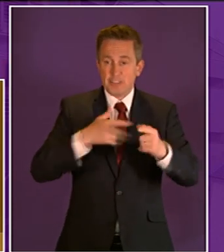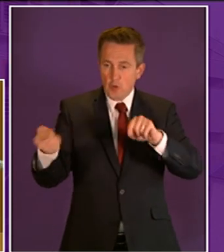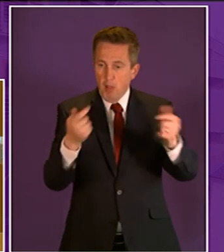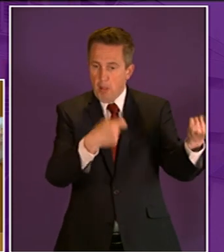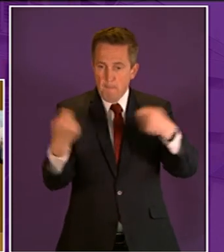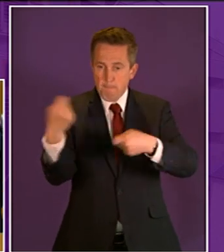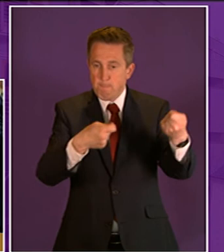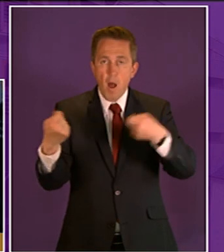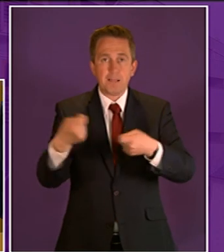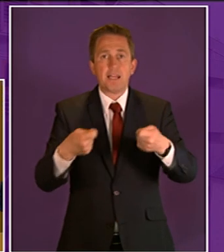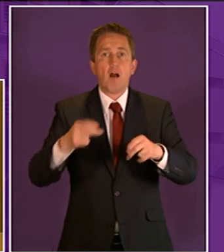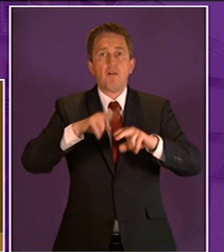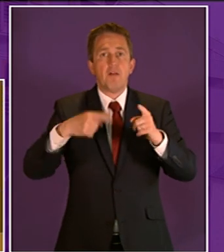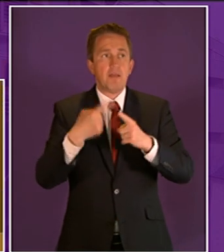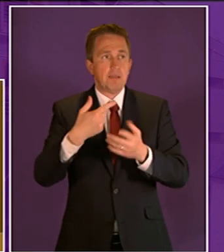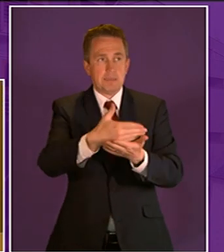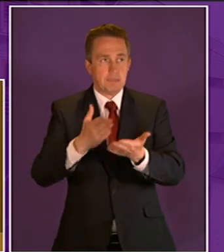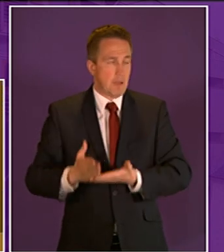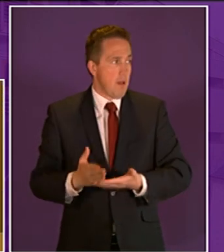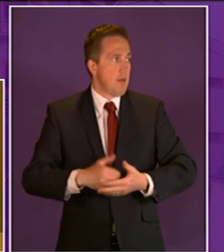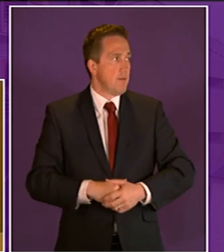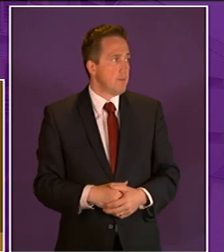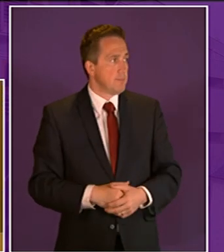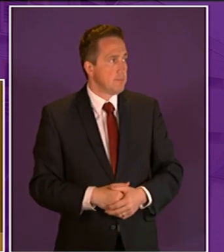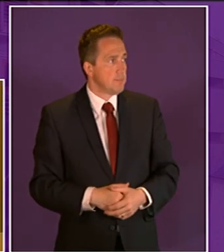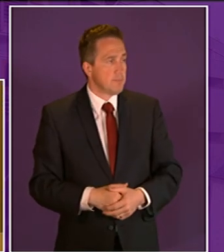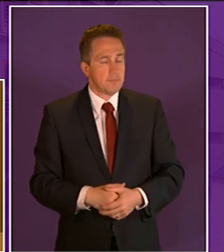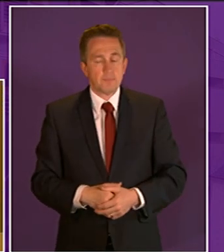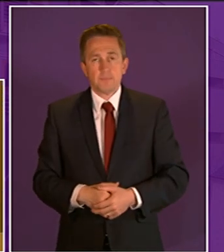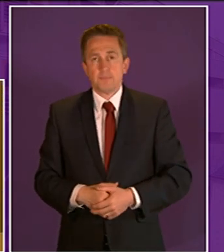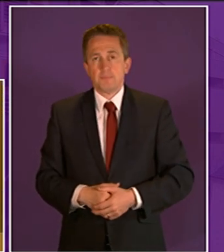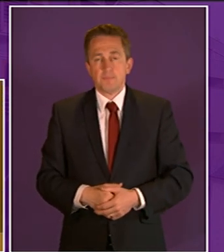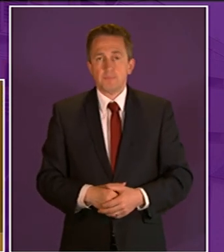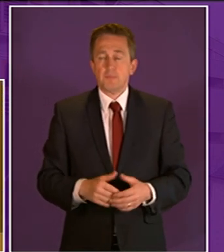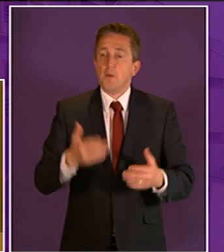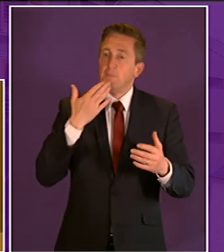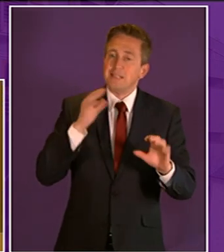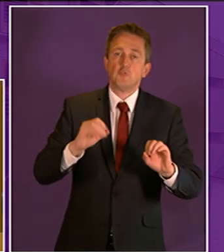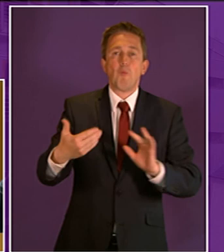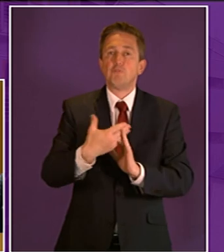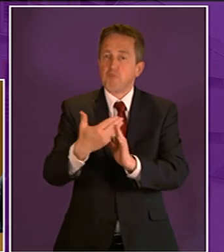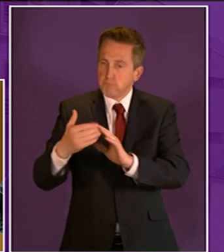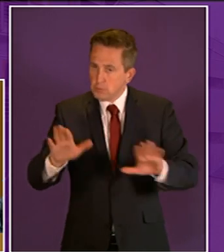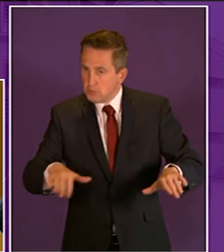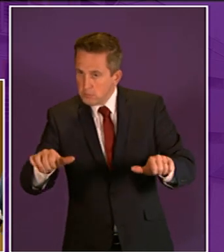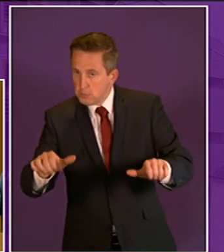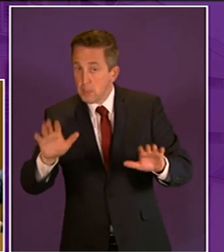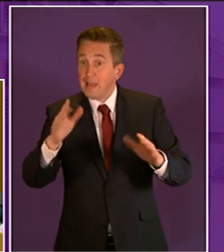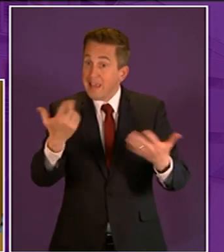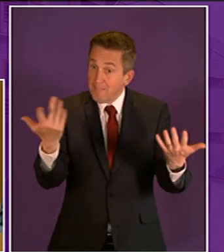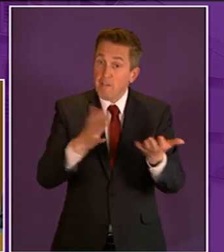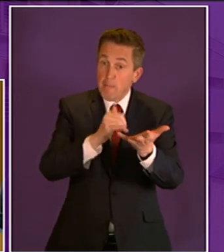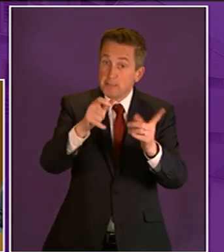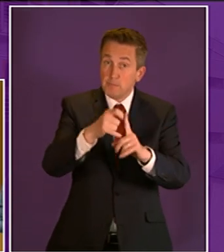Cabinet Secretary will take questions at the end of his statement, so there should be no interventions or interruptions. And I would ask any members who wish to